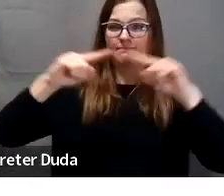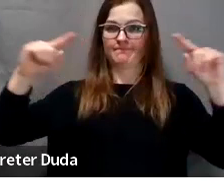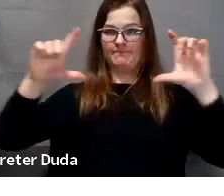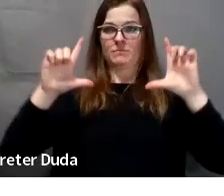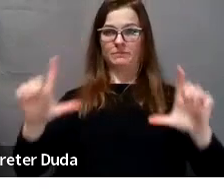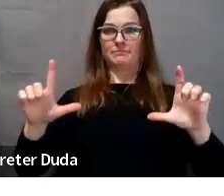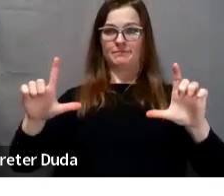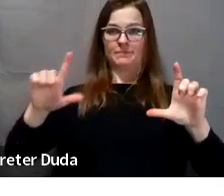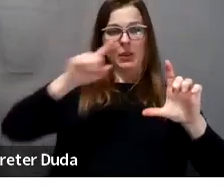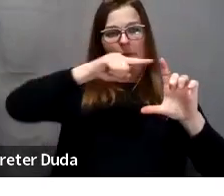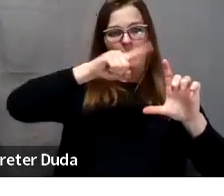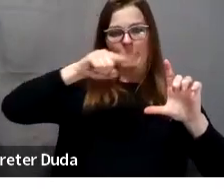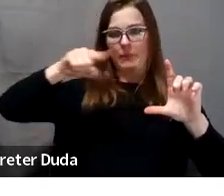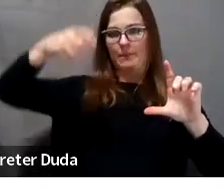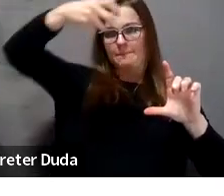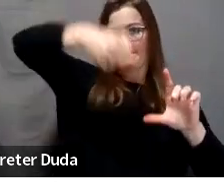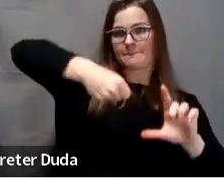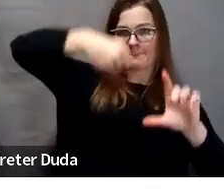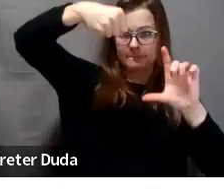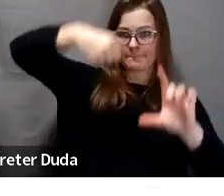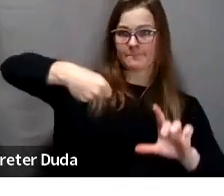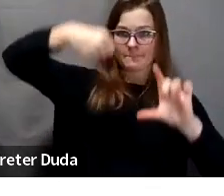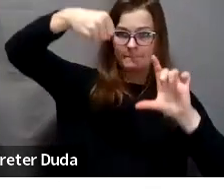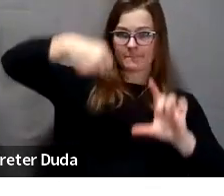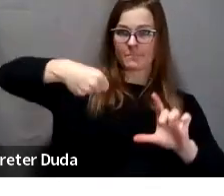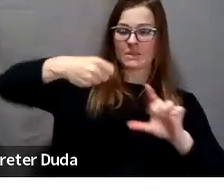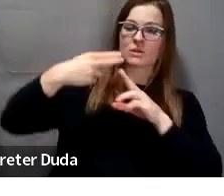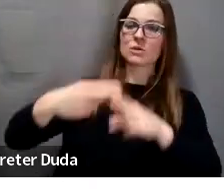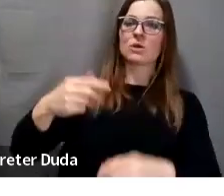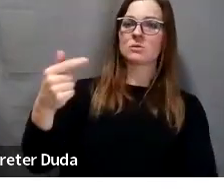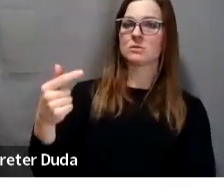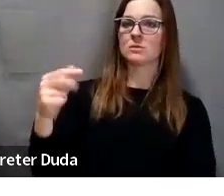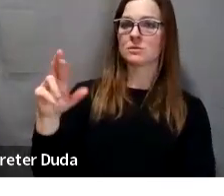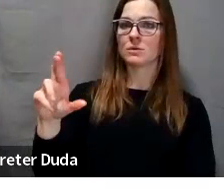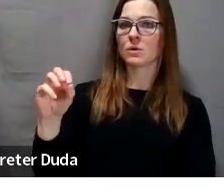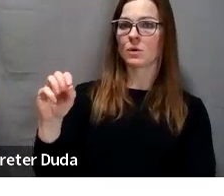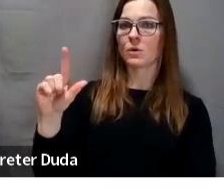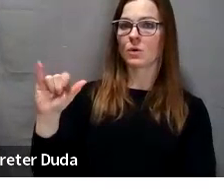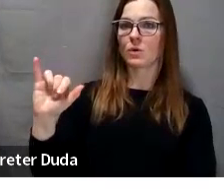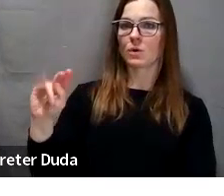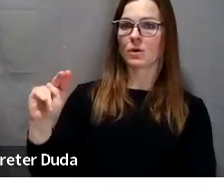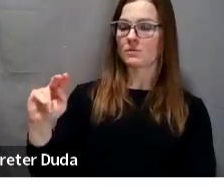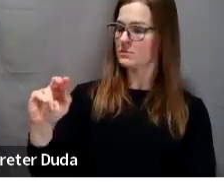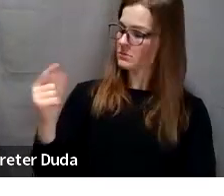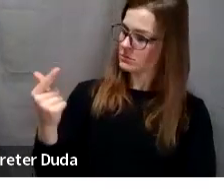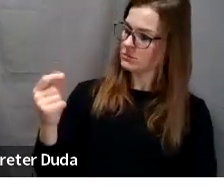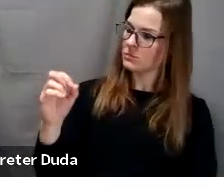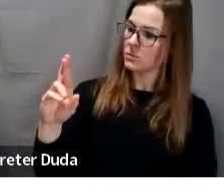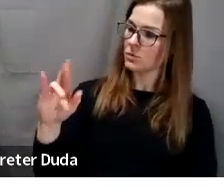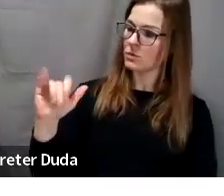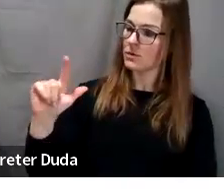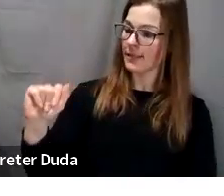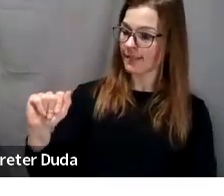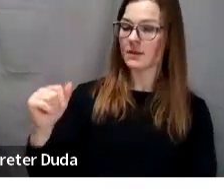easy to carry around. It's called the Gorilla Grip. It just gives that padding for, kneeling on the